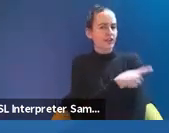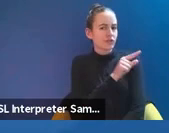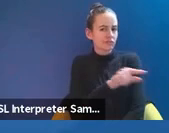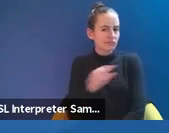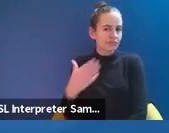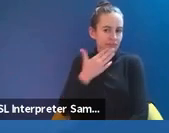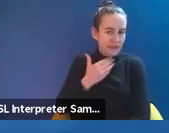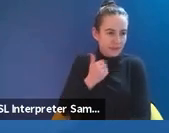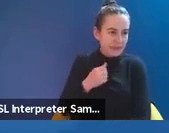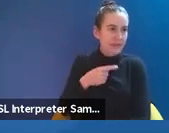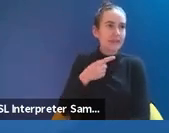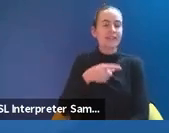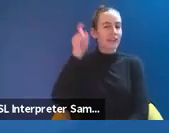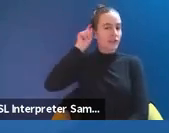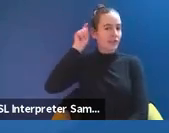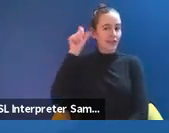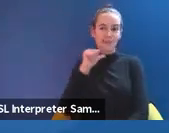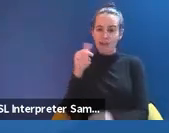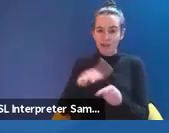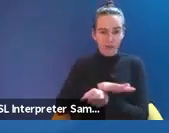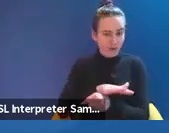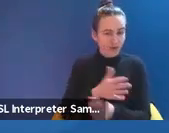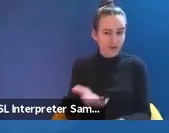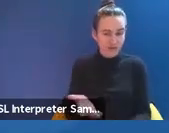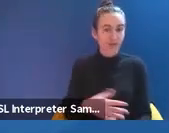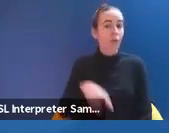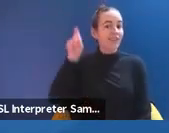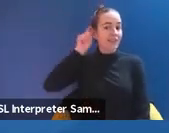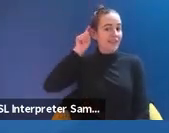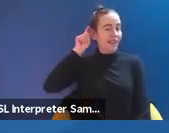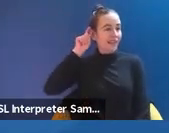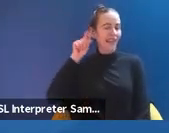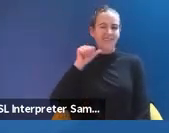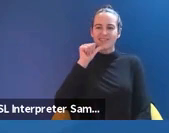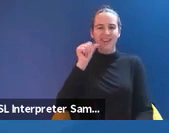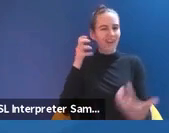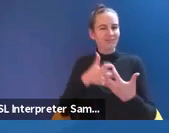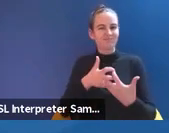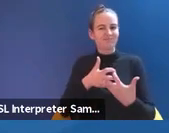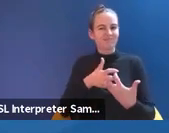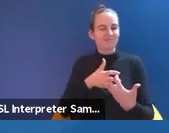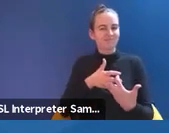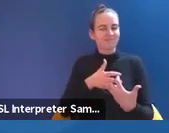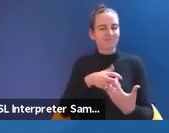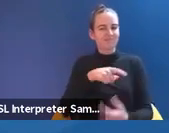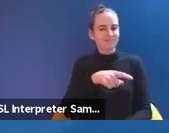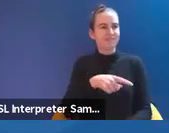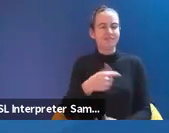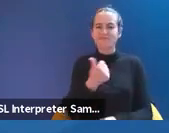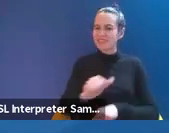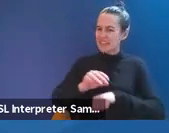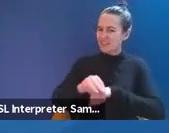they are not covered for hearing aids, or their hearing aids do not work well for them. Do you have any advice in